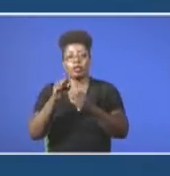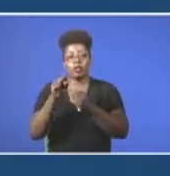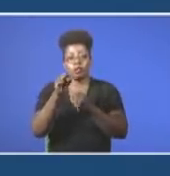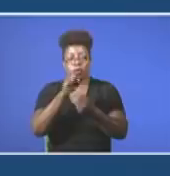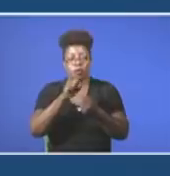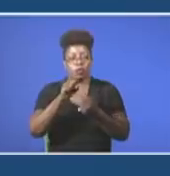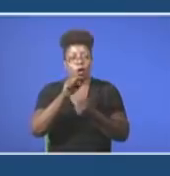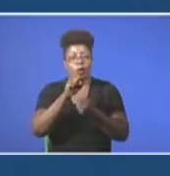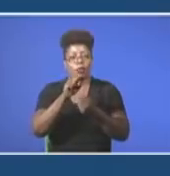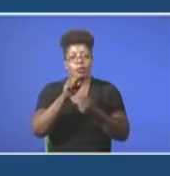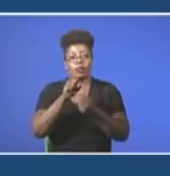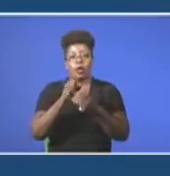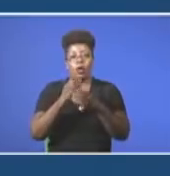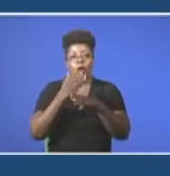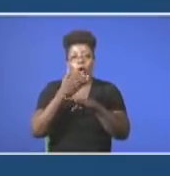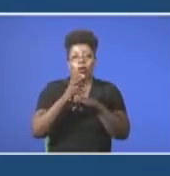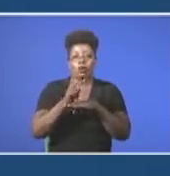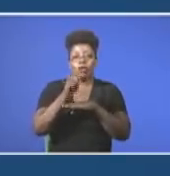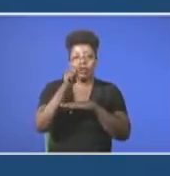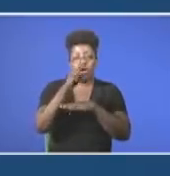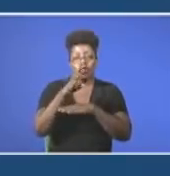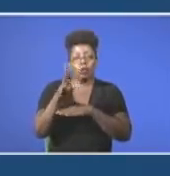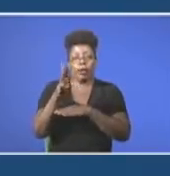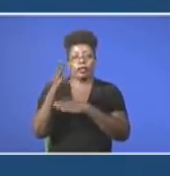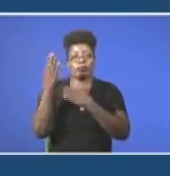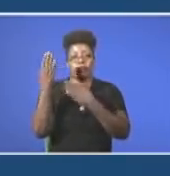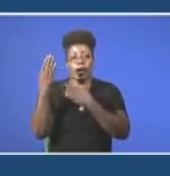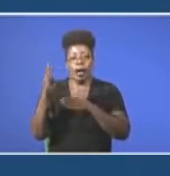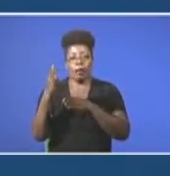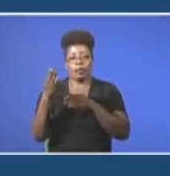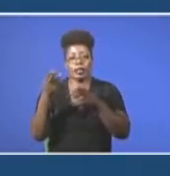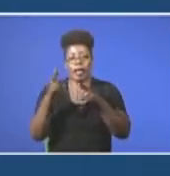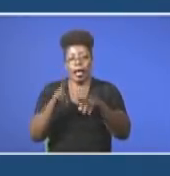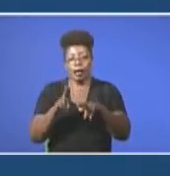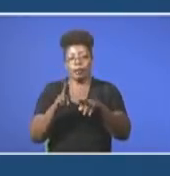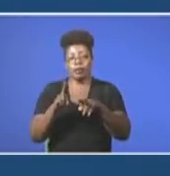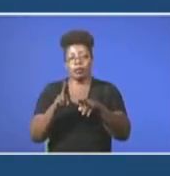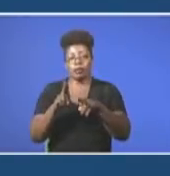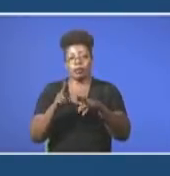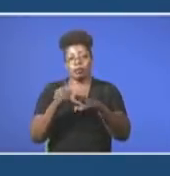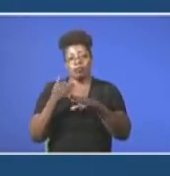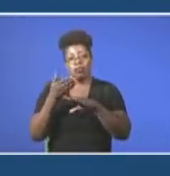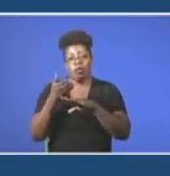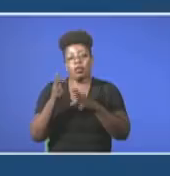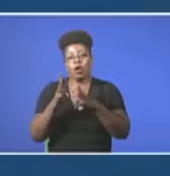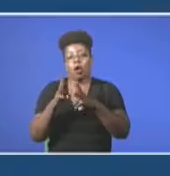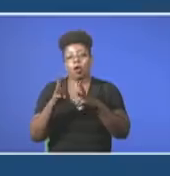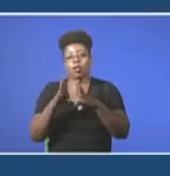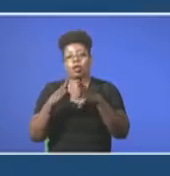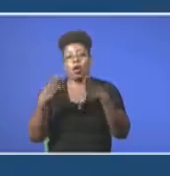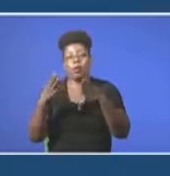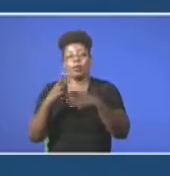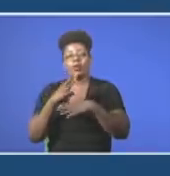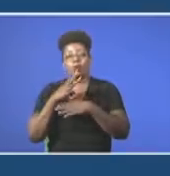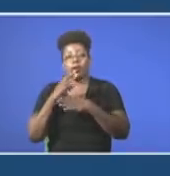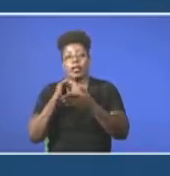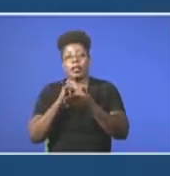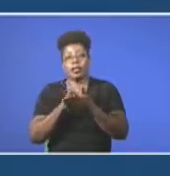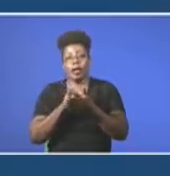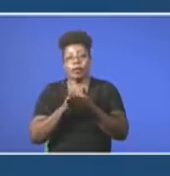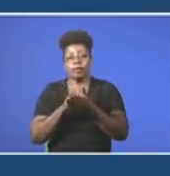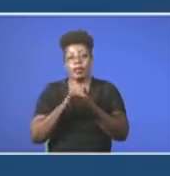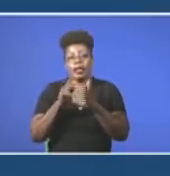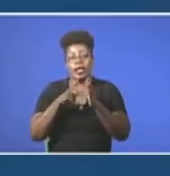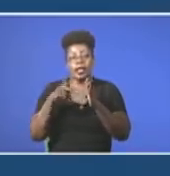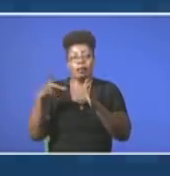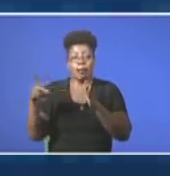Bahamas. Most of these showers have been taking place over the open waters, but we have had a few of them drift inland during the course of the day, and that will be the pattern over the